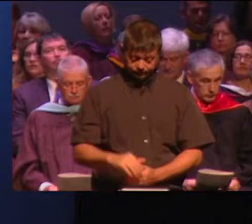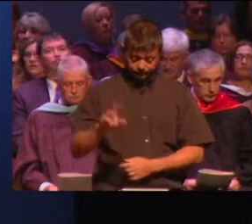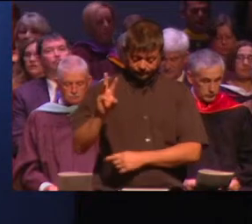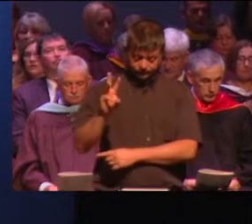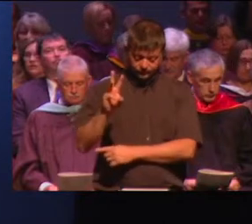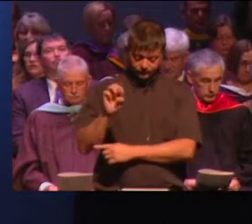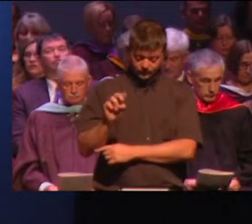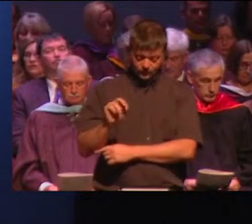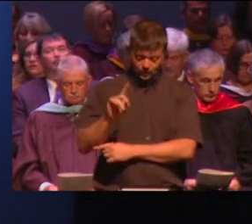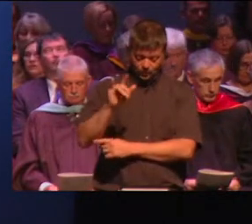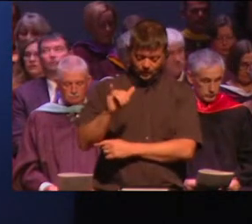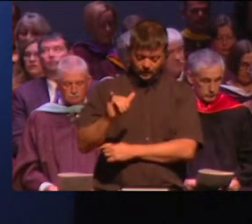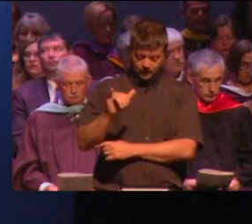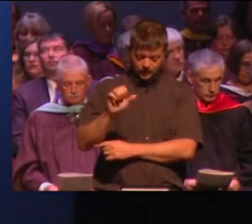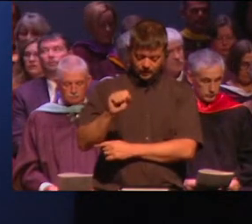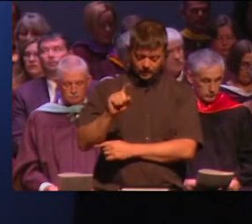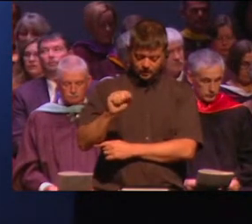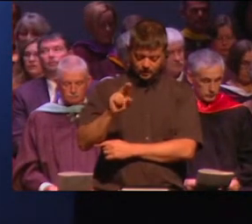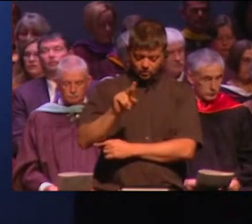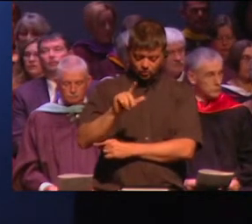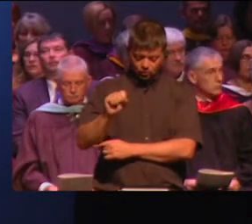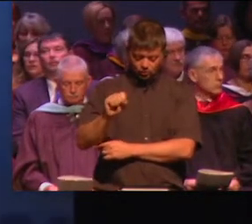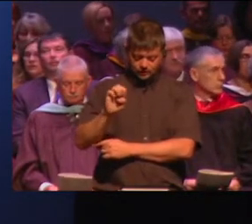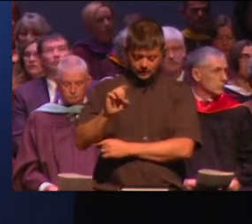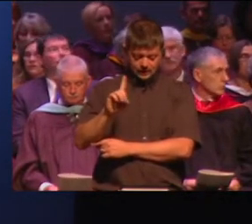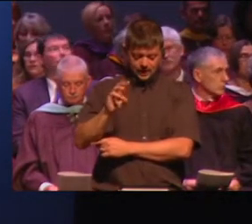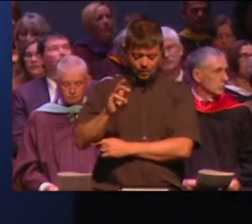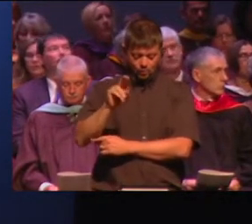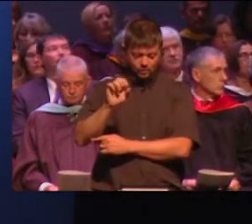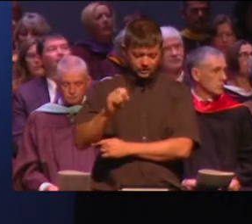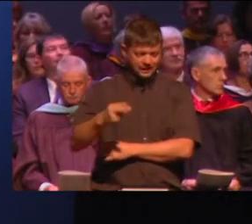Wendy Stalls Edwards, High Honors.